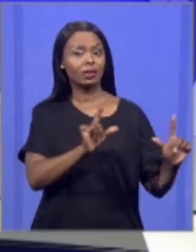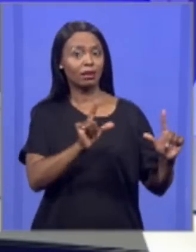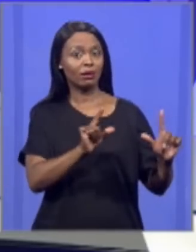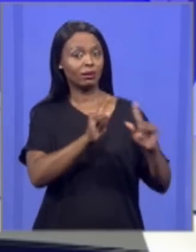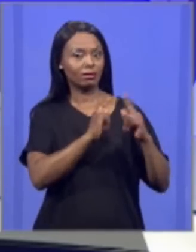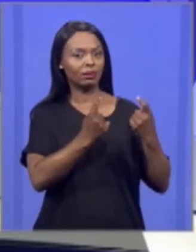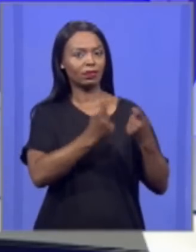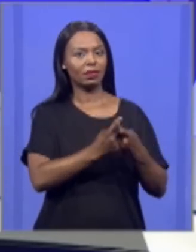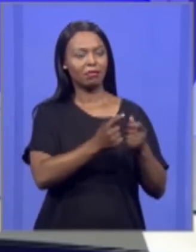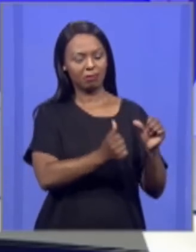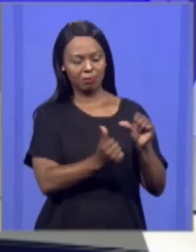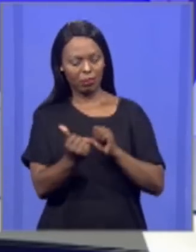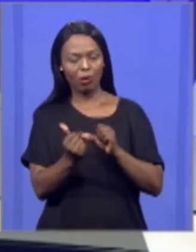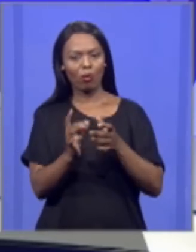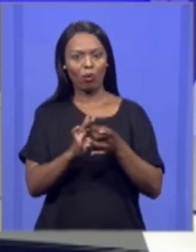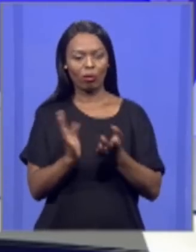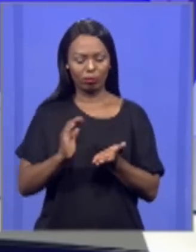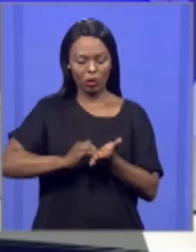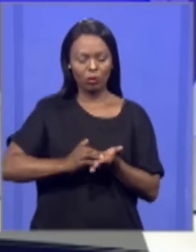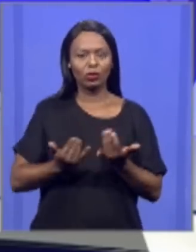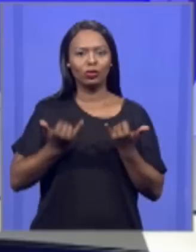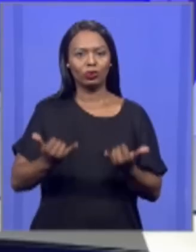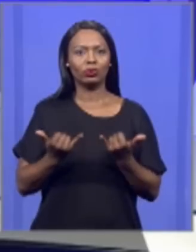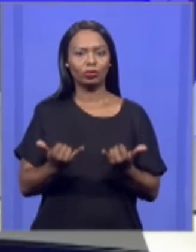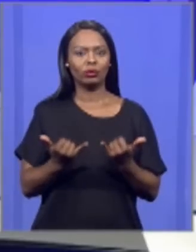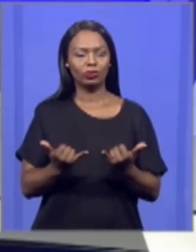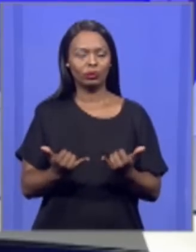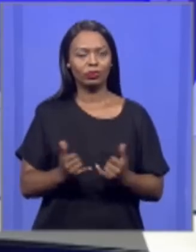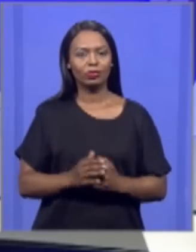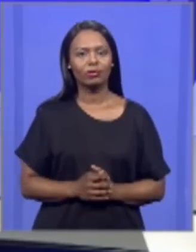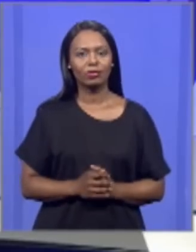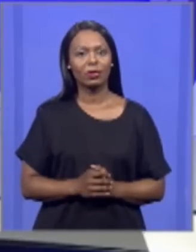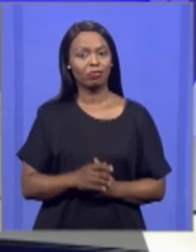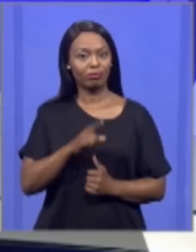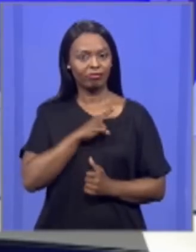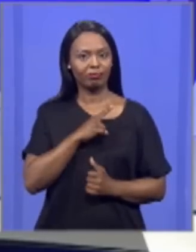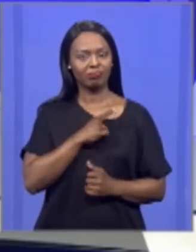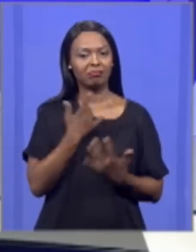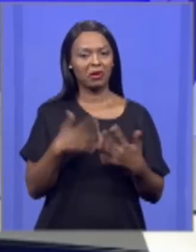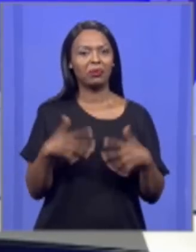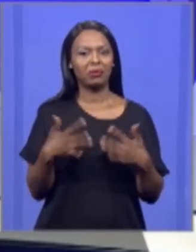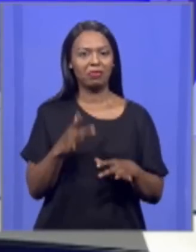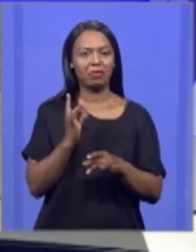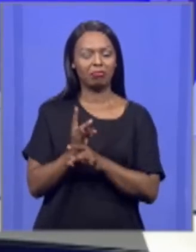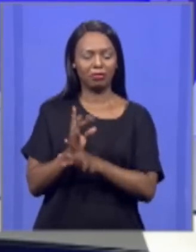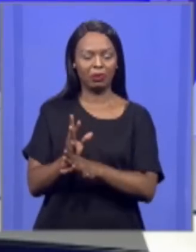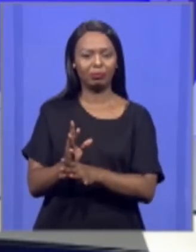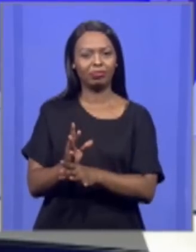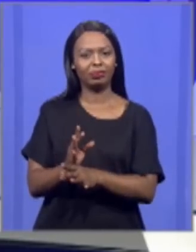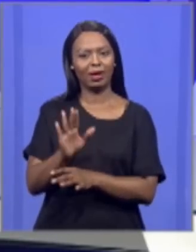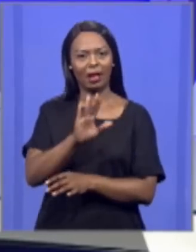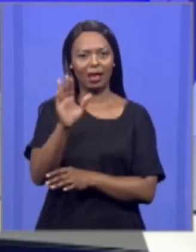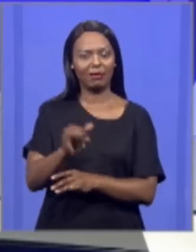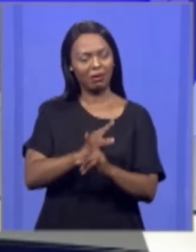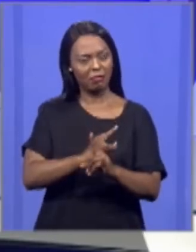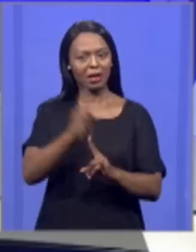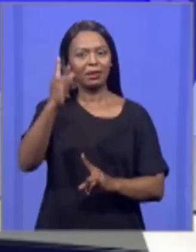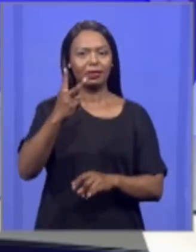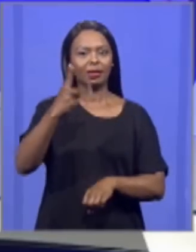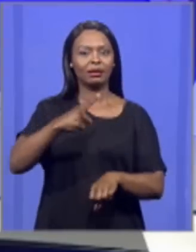e buile ka monogae pijana mathapameng a lehono morago ga go thewa dinkgwete tša Afrika lekga la